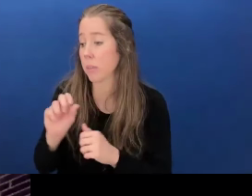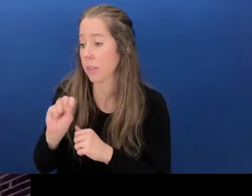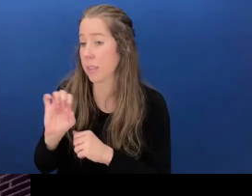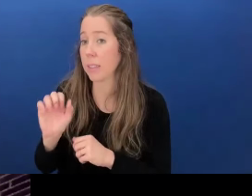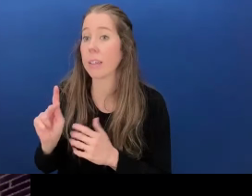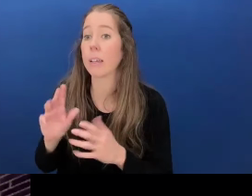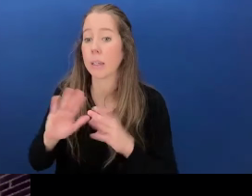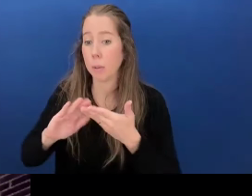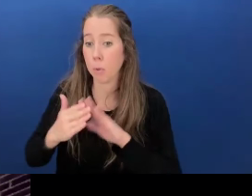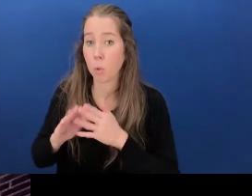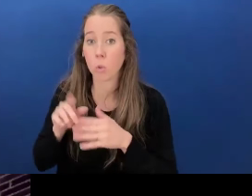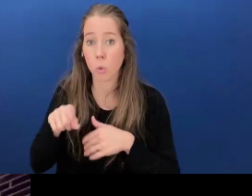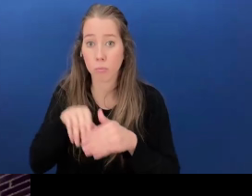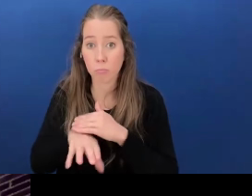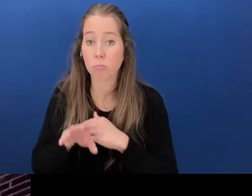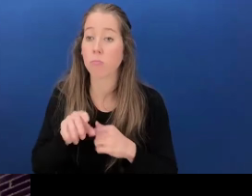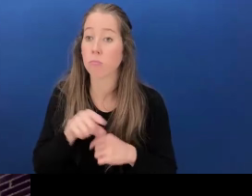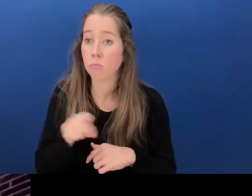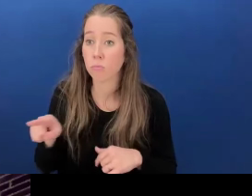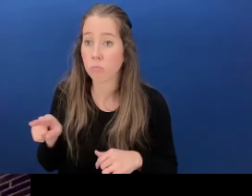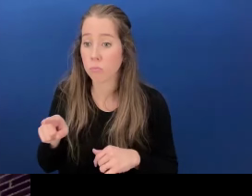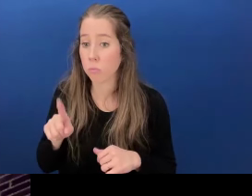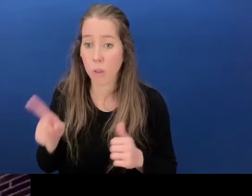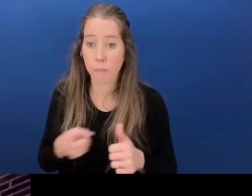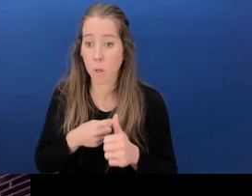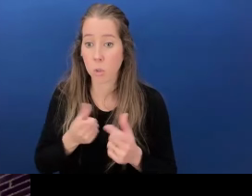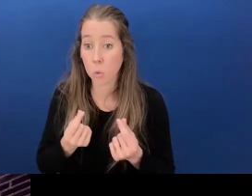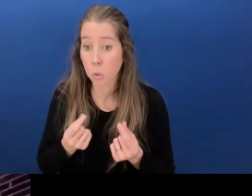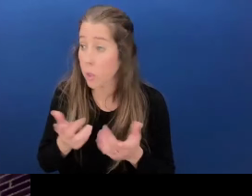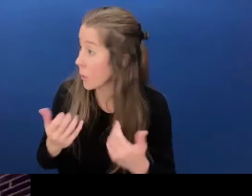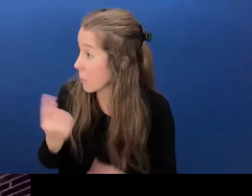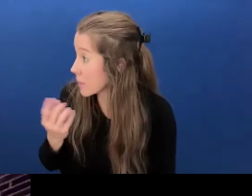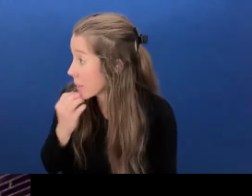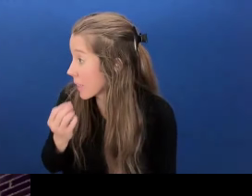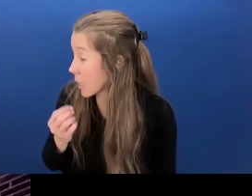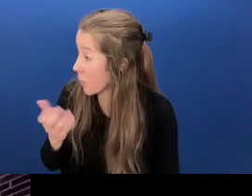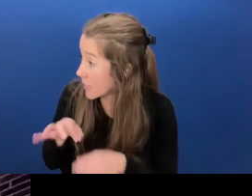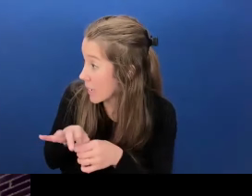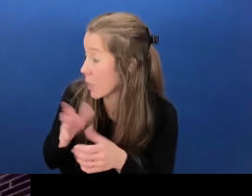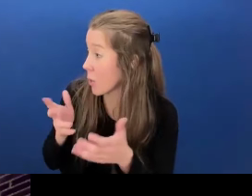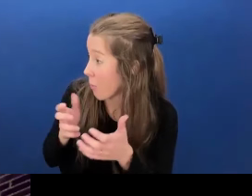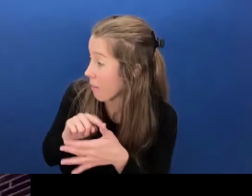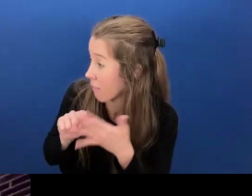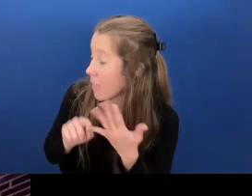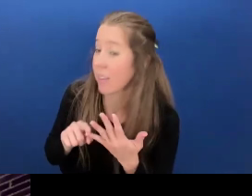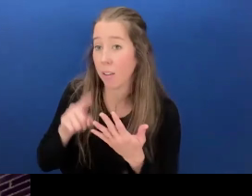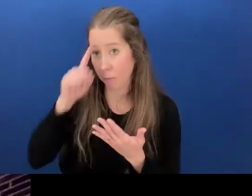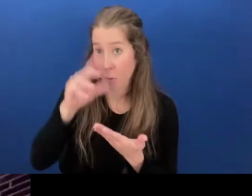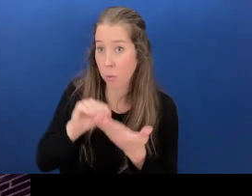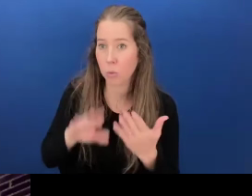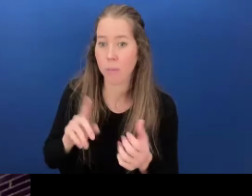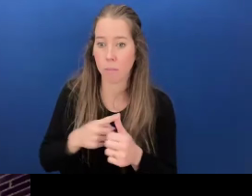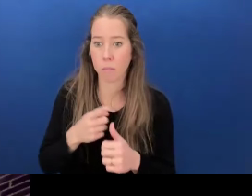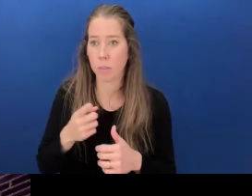when you get out there, and it's funny because like you get out there and the first thing they do you want something to eat? Do you want some tea? Do you want this? And even for those students, when they're there on a